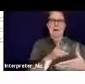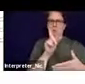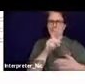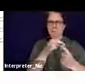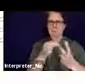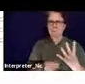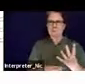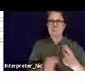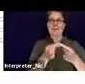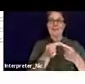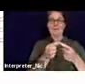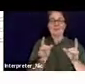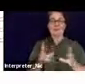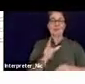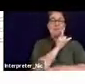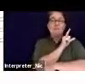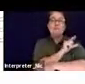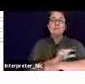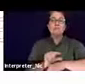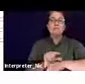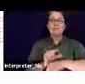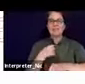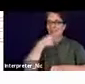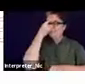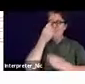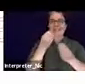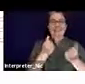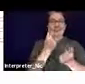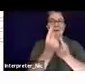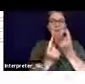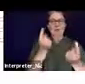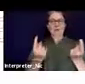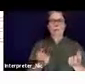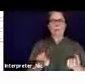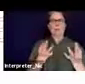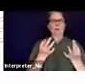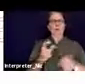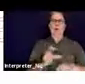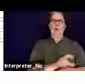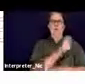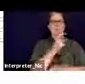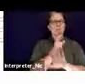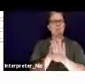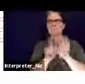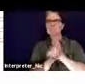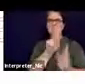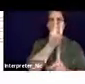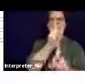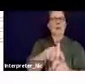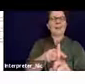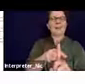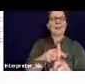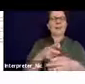start with with lack of confidence. I think some individuals really lack the confidence to apply for jobs, believing that